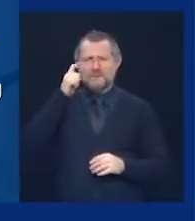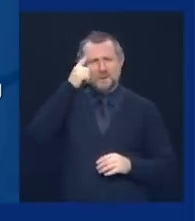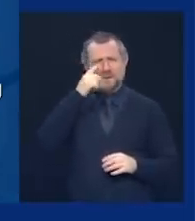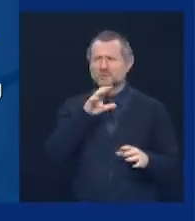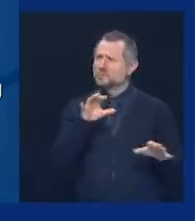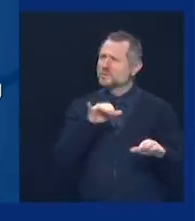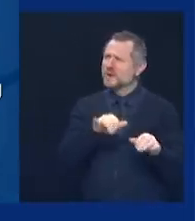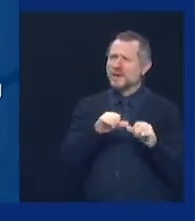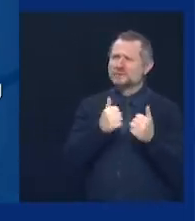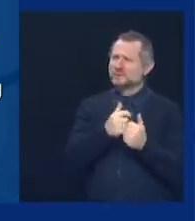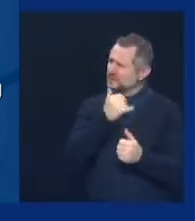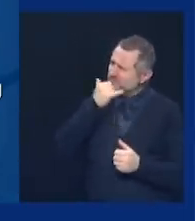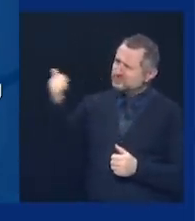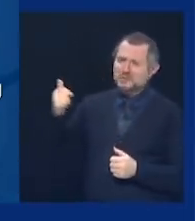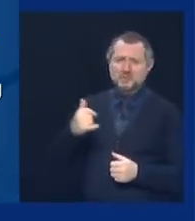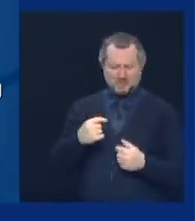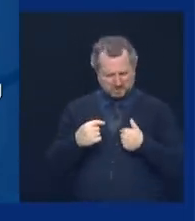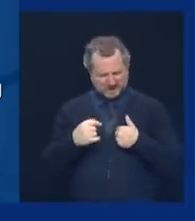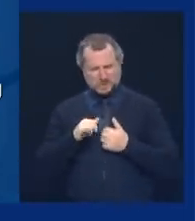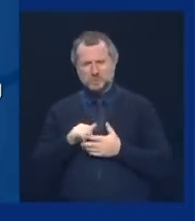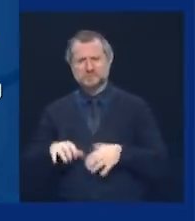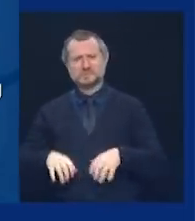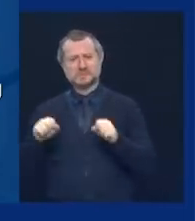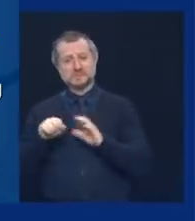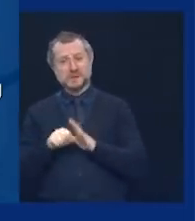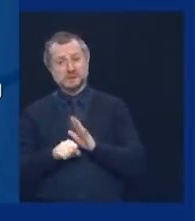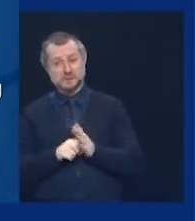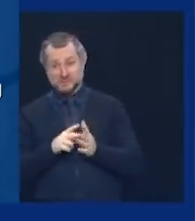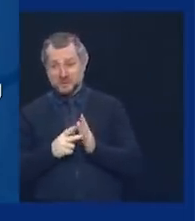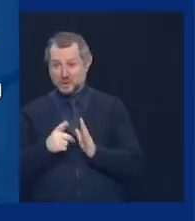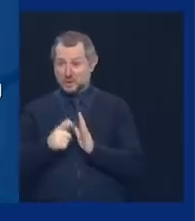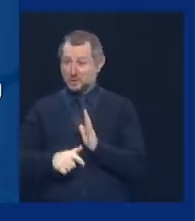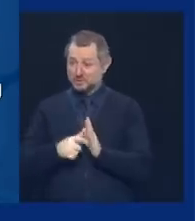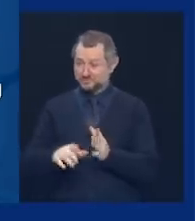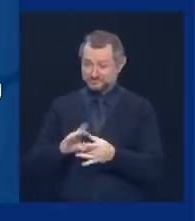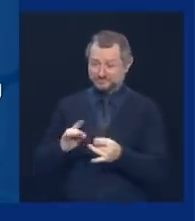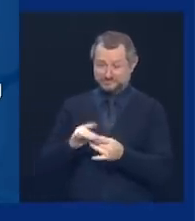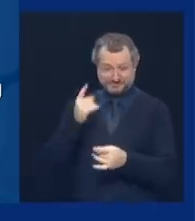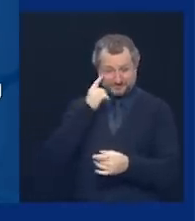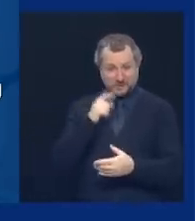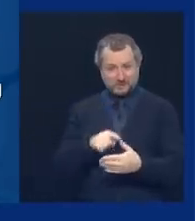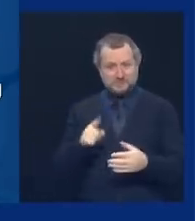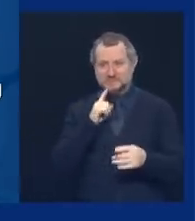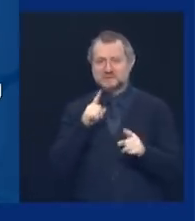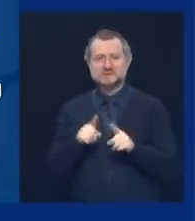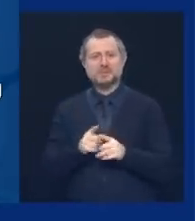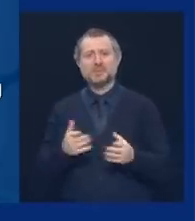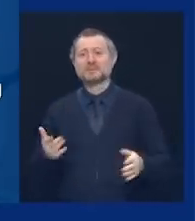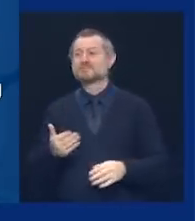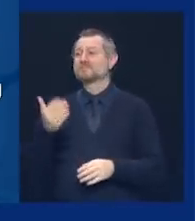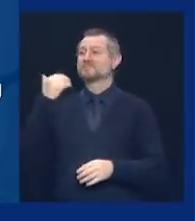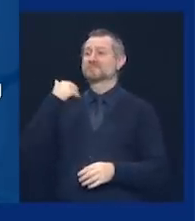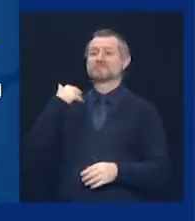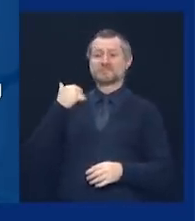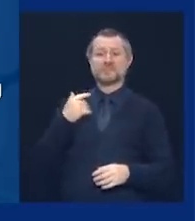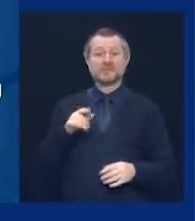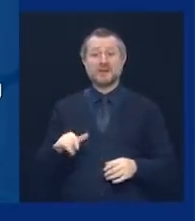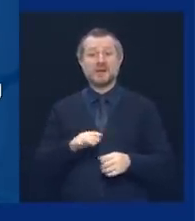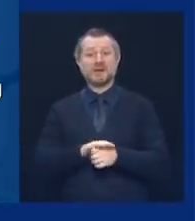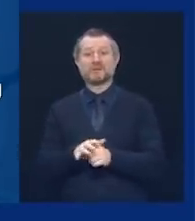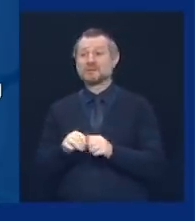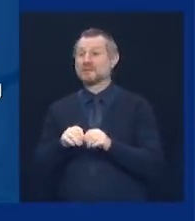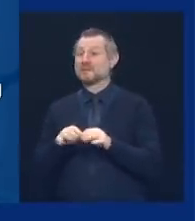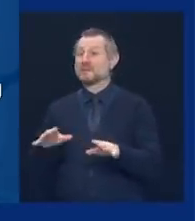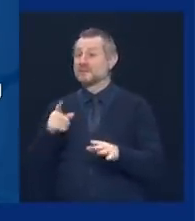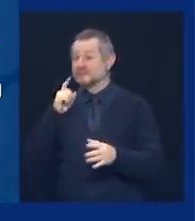says this is reminiscent of the early days when the virus was first detected in Wuhan, China. They enacted a travel ban